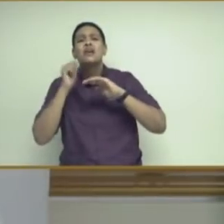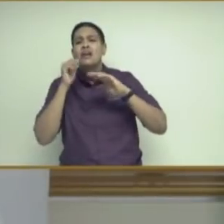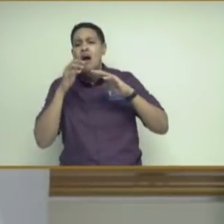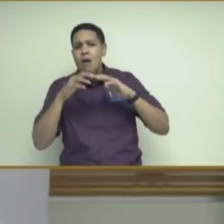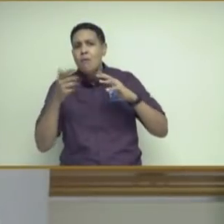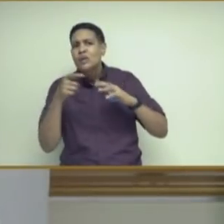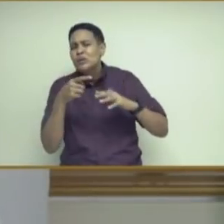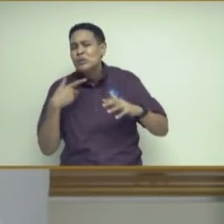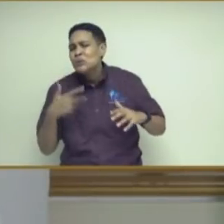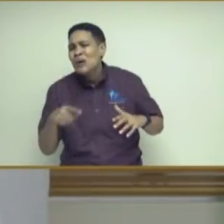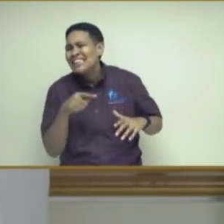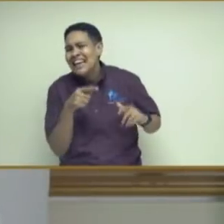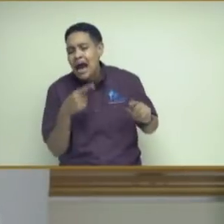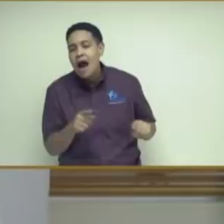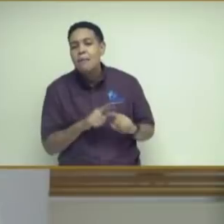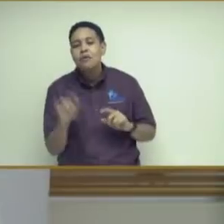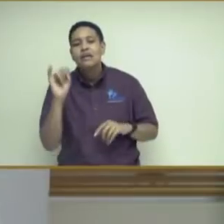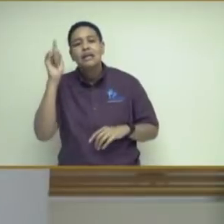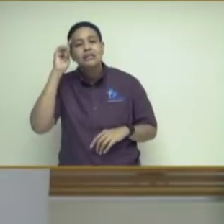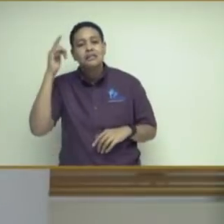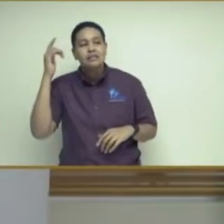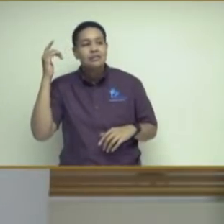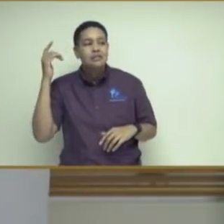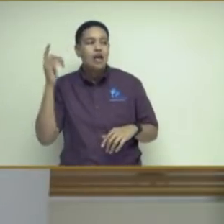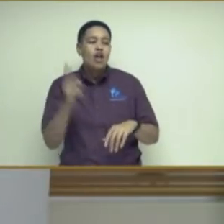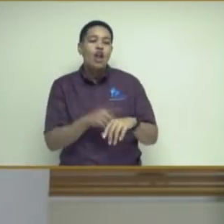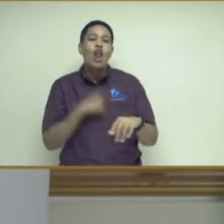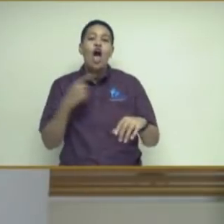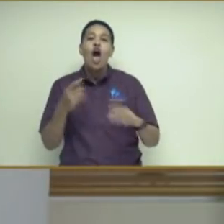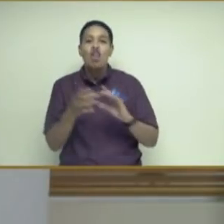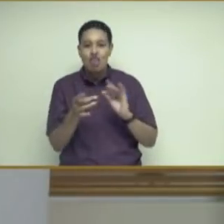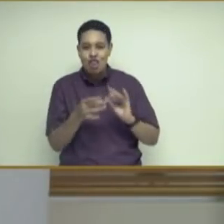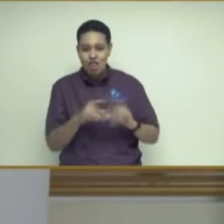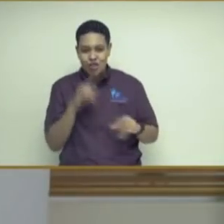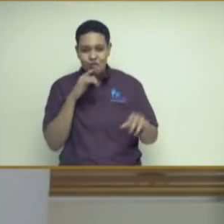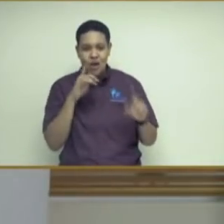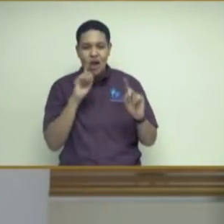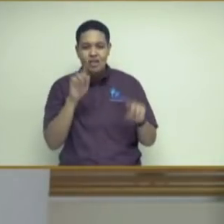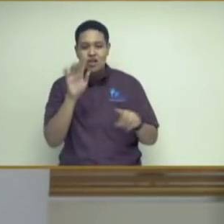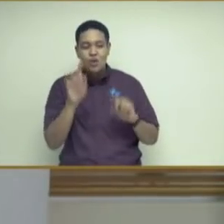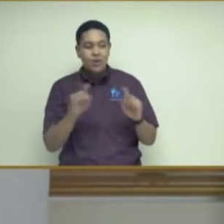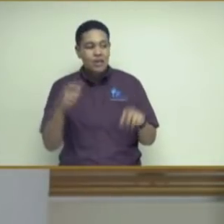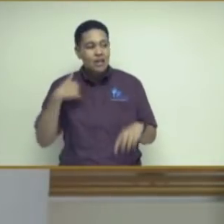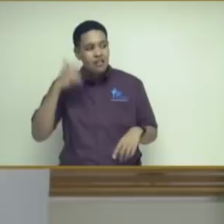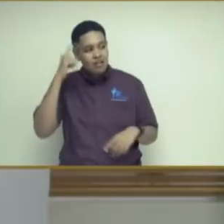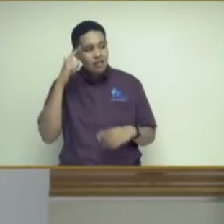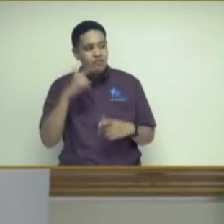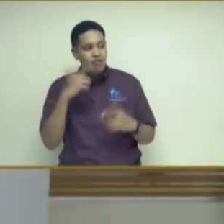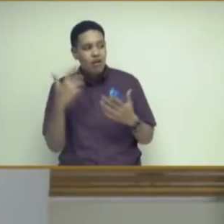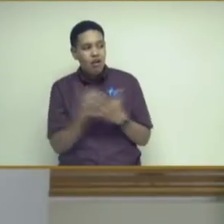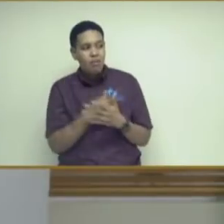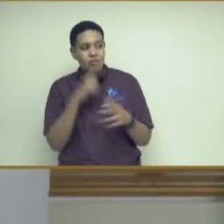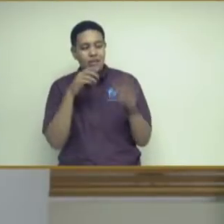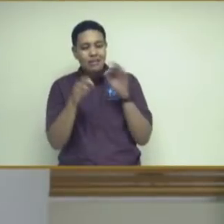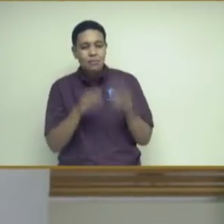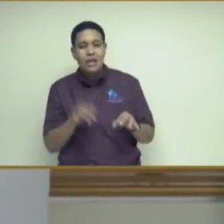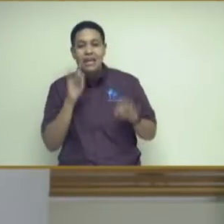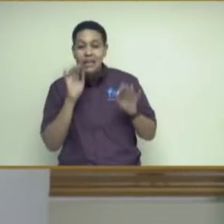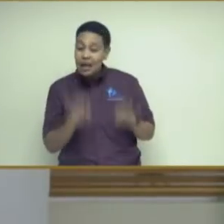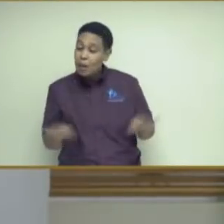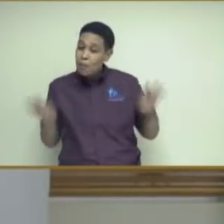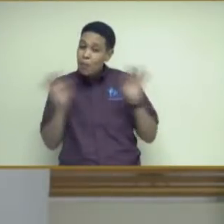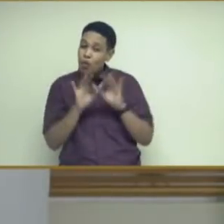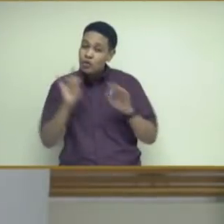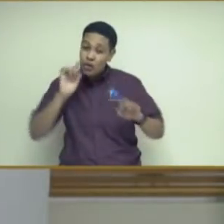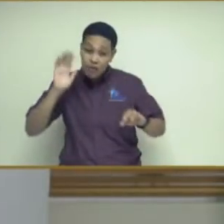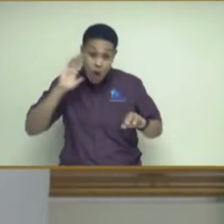that. That's a sort of long-winded way to address your question, but I thought it was an opportunity just to outline the importance of